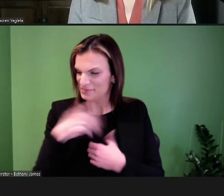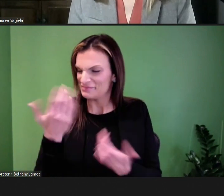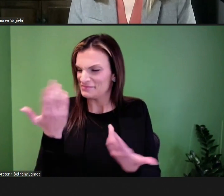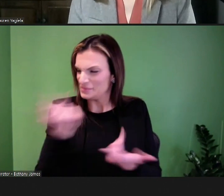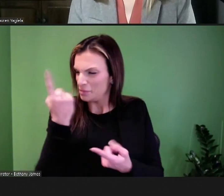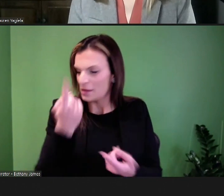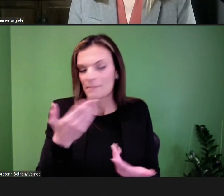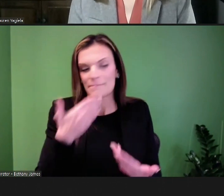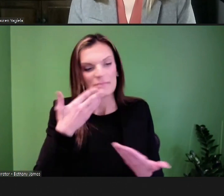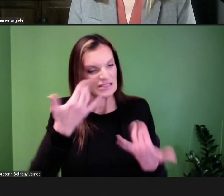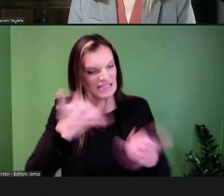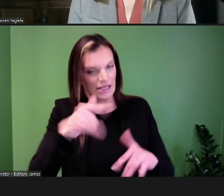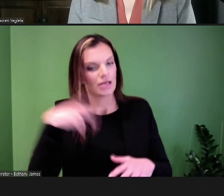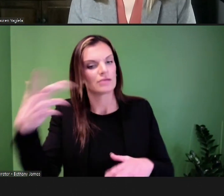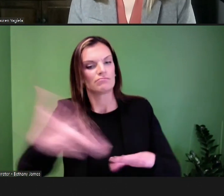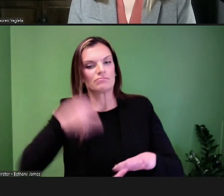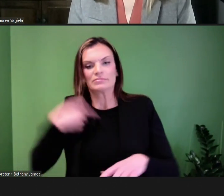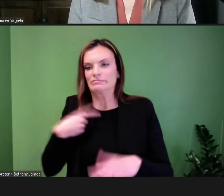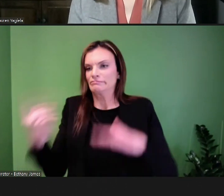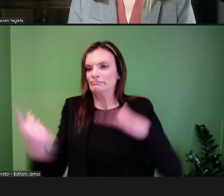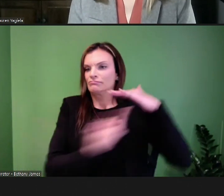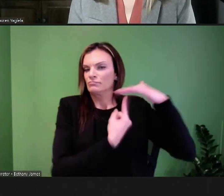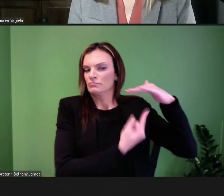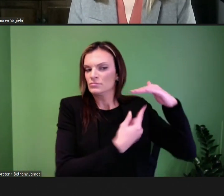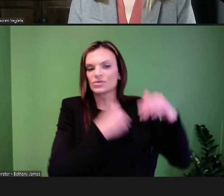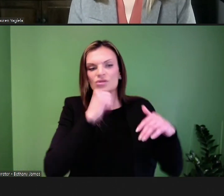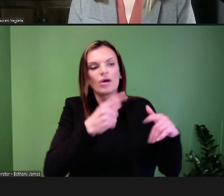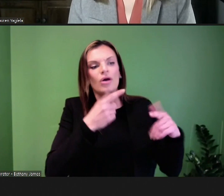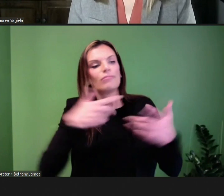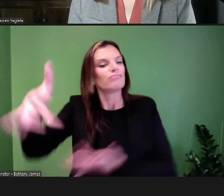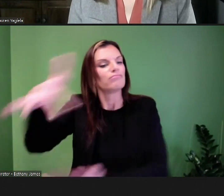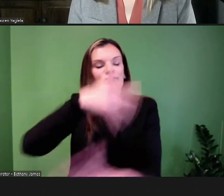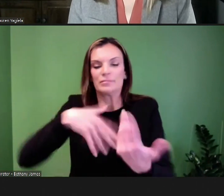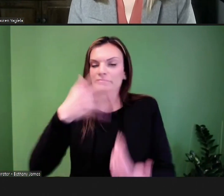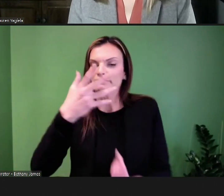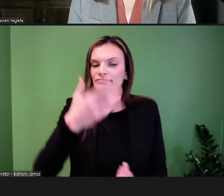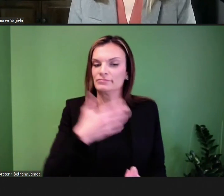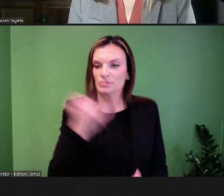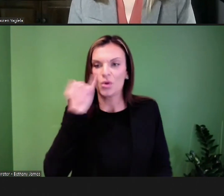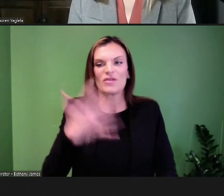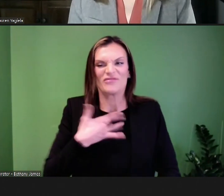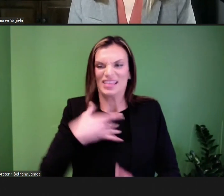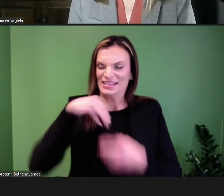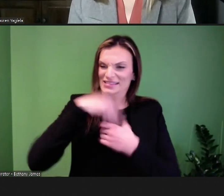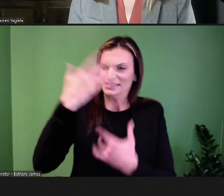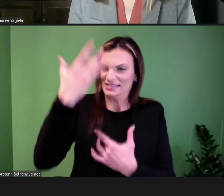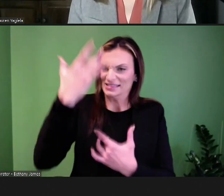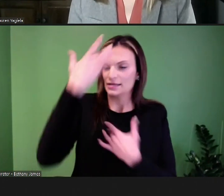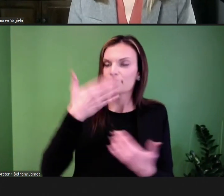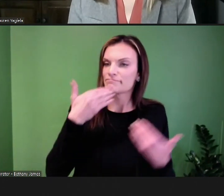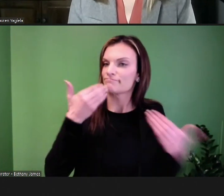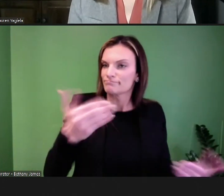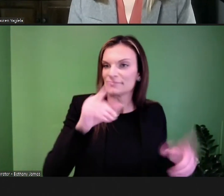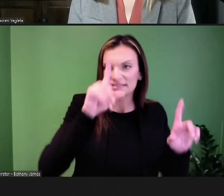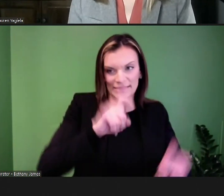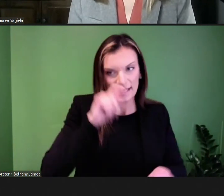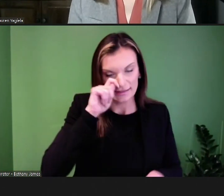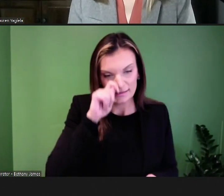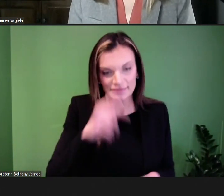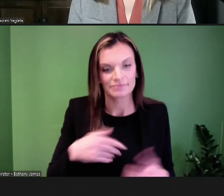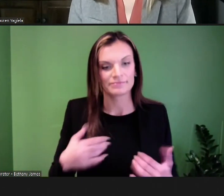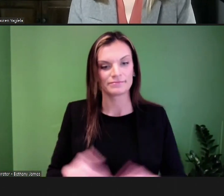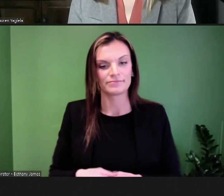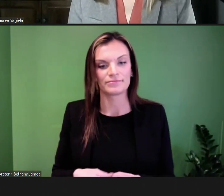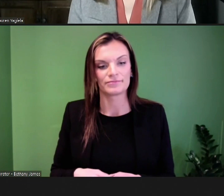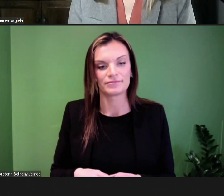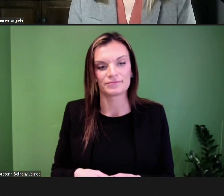tested. If you received 2 doses of Pfizer or Moderna within the last 5 months, the J&J vaccine within the last 2 months, plus